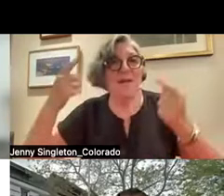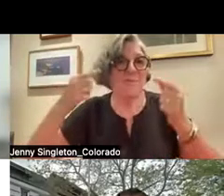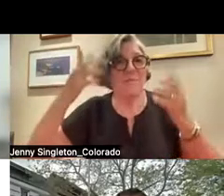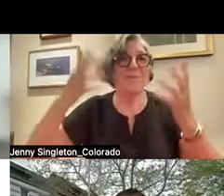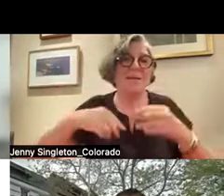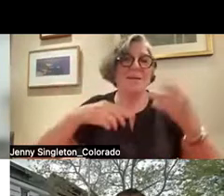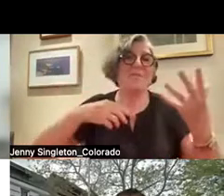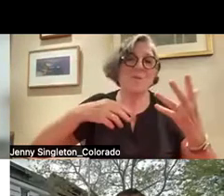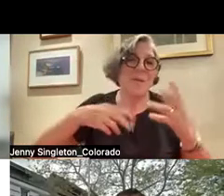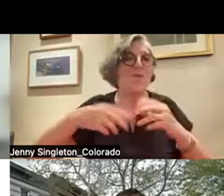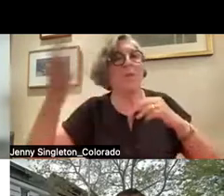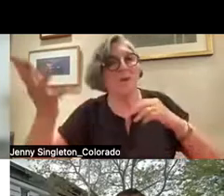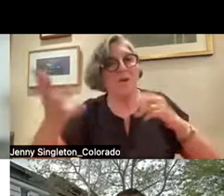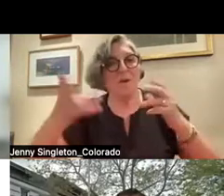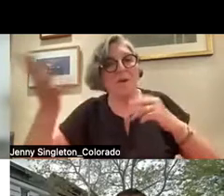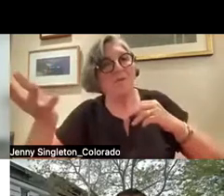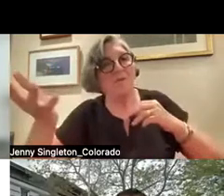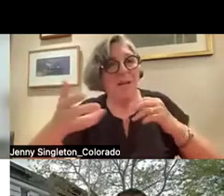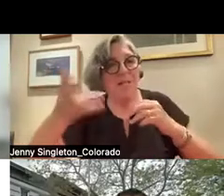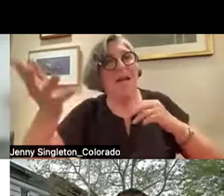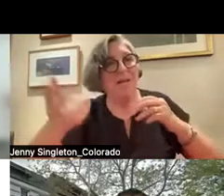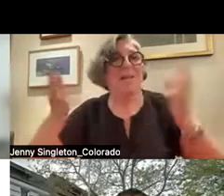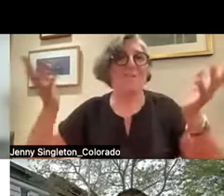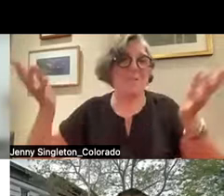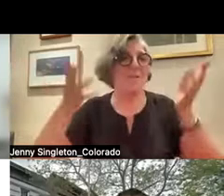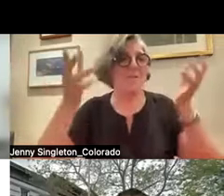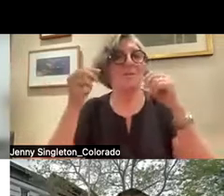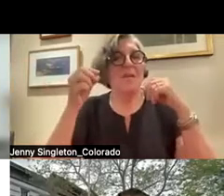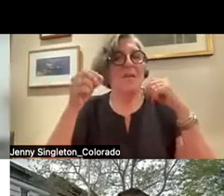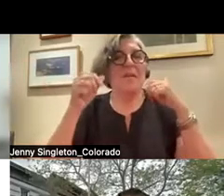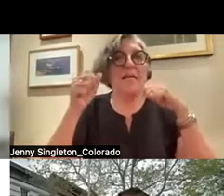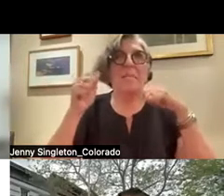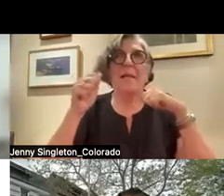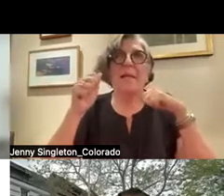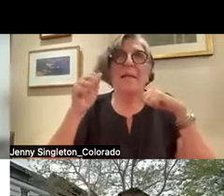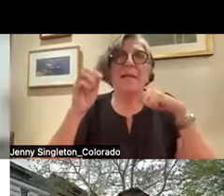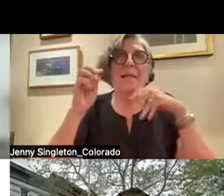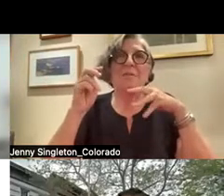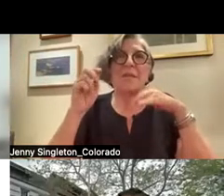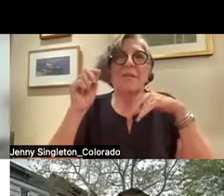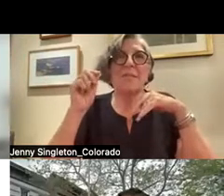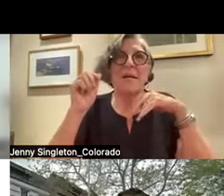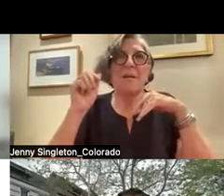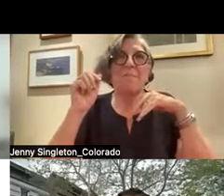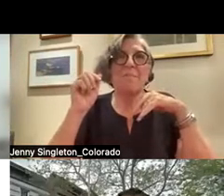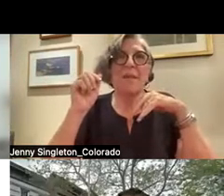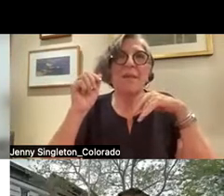and you might sort of, if you're a Spanish speaker, you might be able to figure out Italian, or, you know, so, but, you know, it